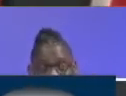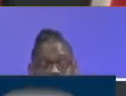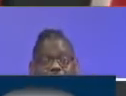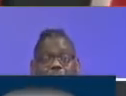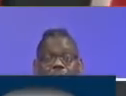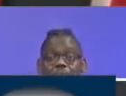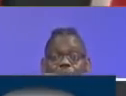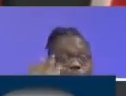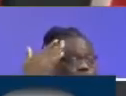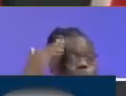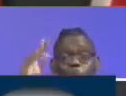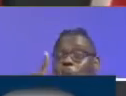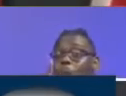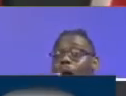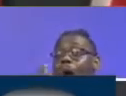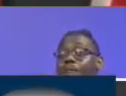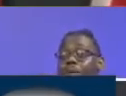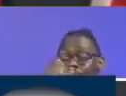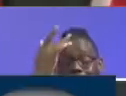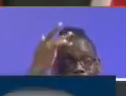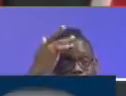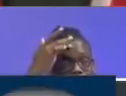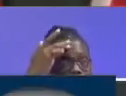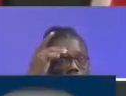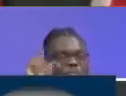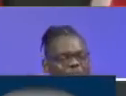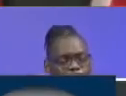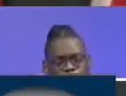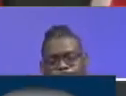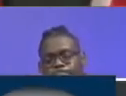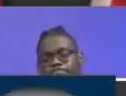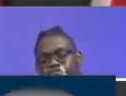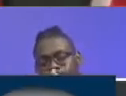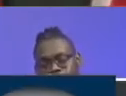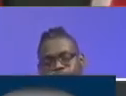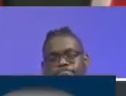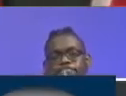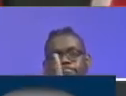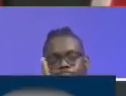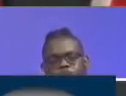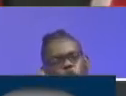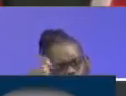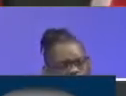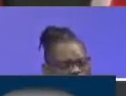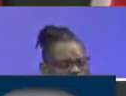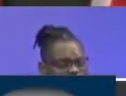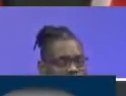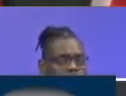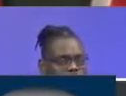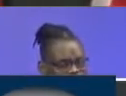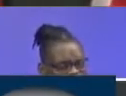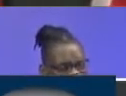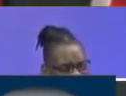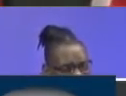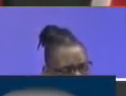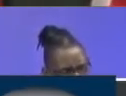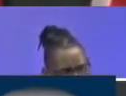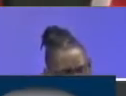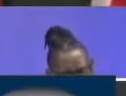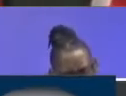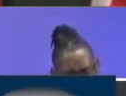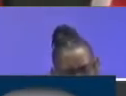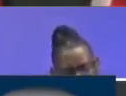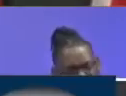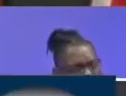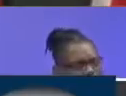status. It is personal self-preservation I'm talking about. I know it is difficult because this is not what